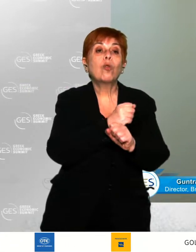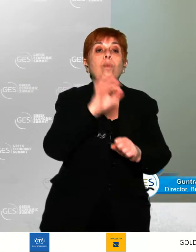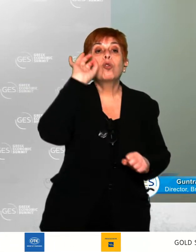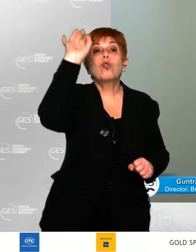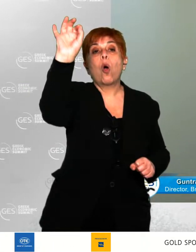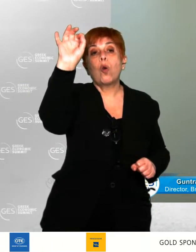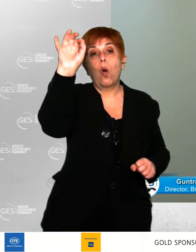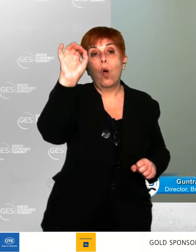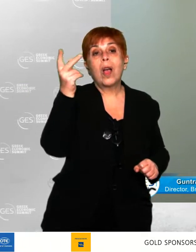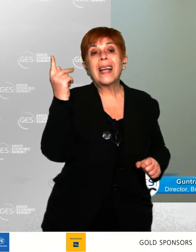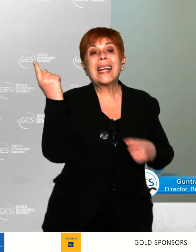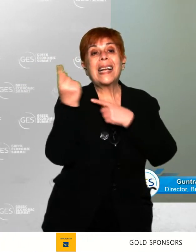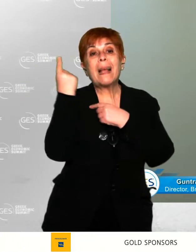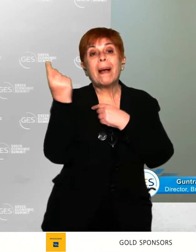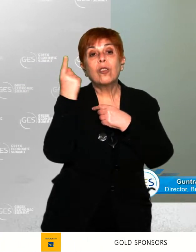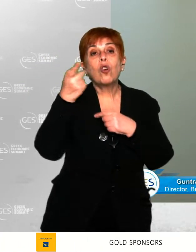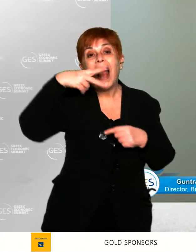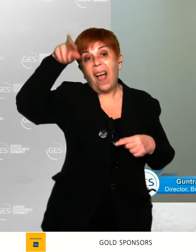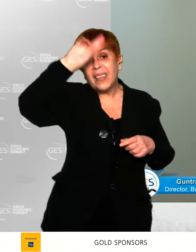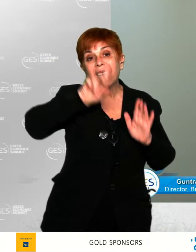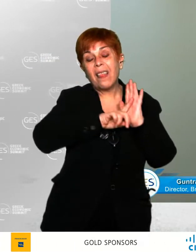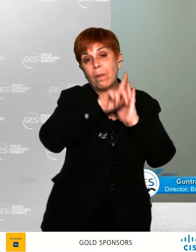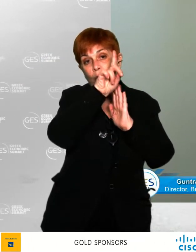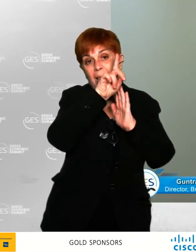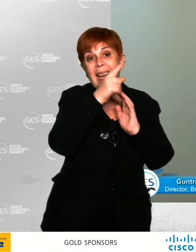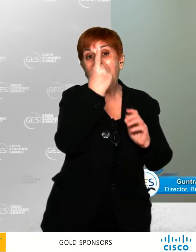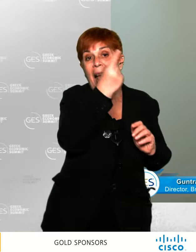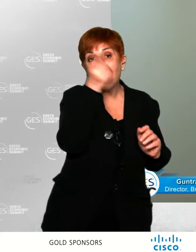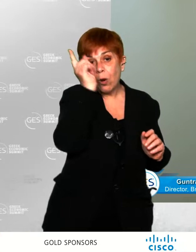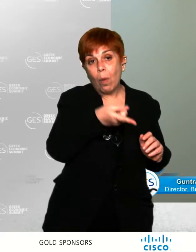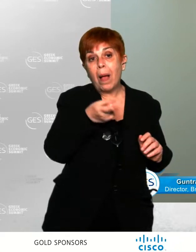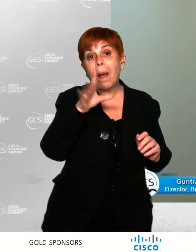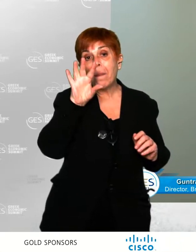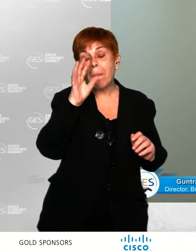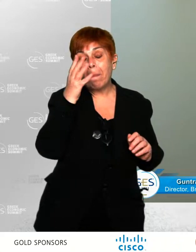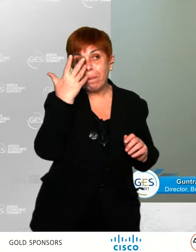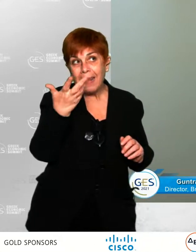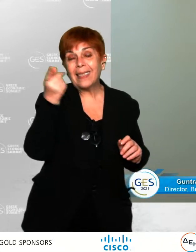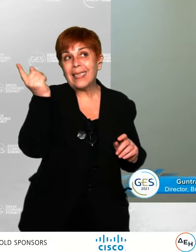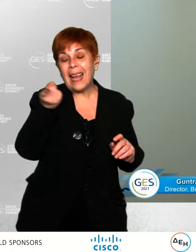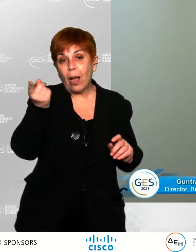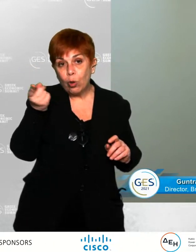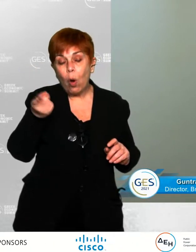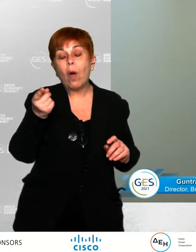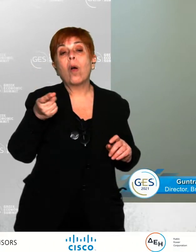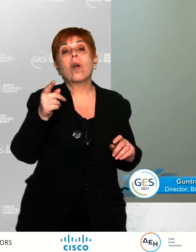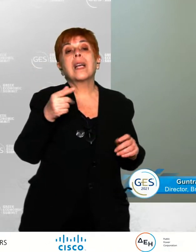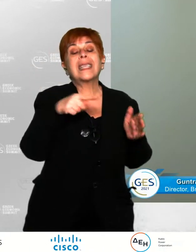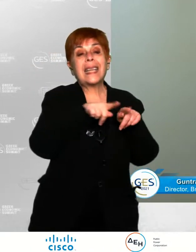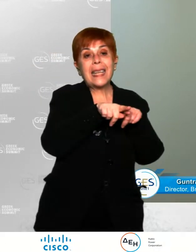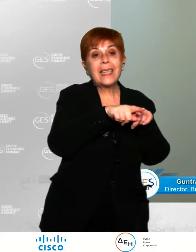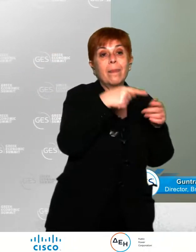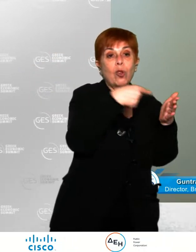So we did some calculations on what it would take to really get there. And the